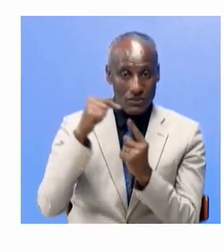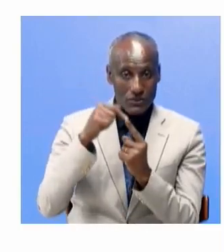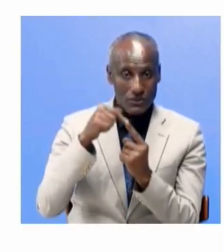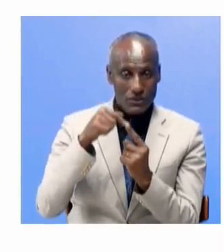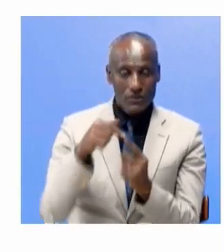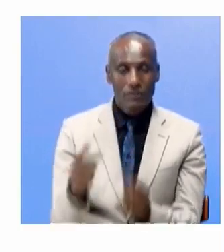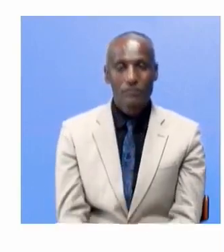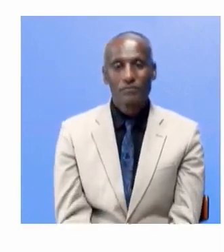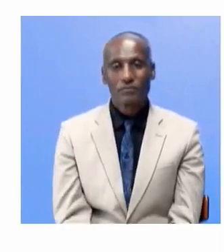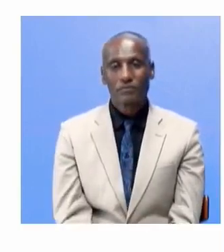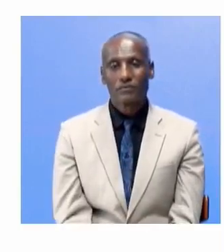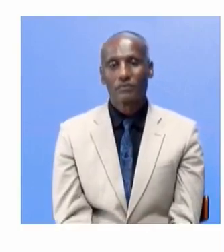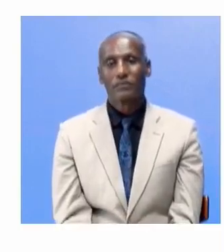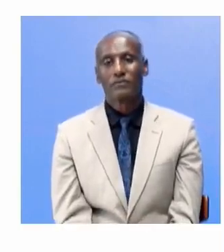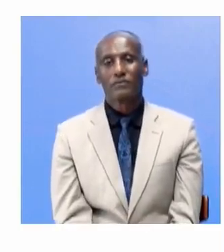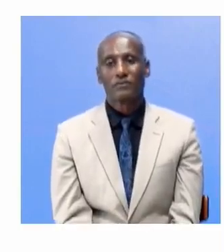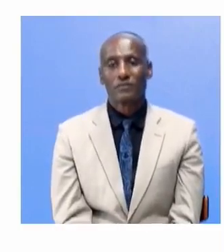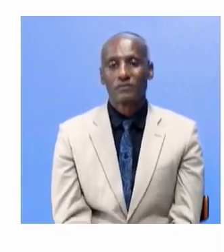to